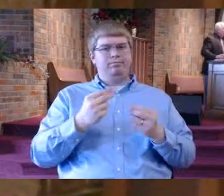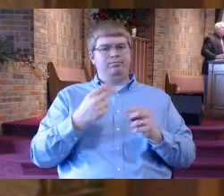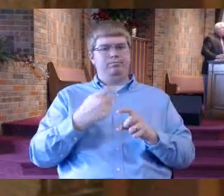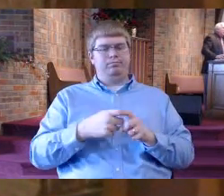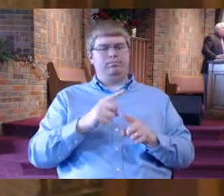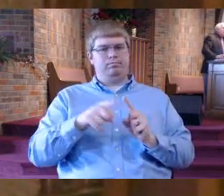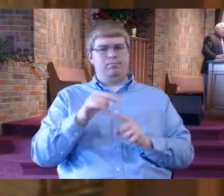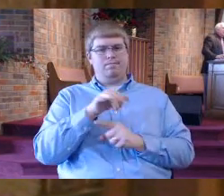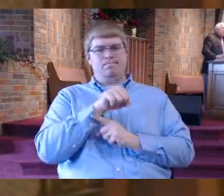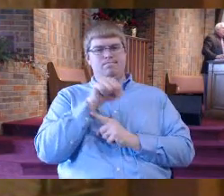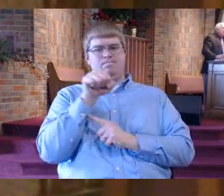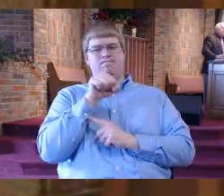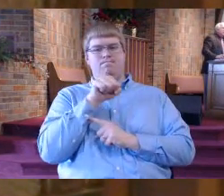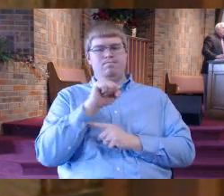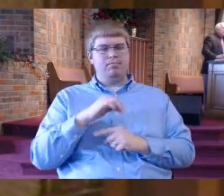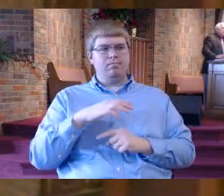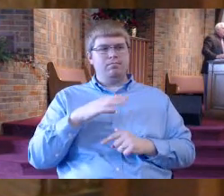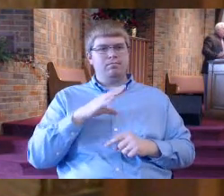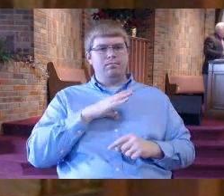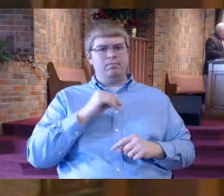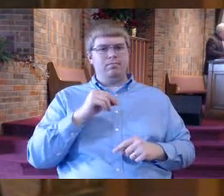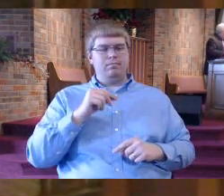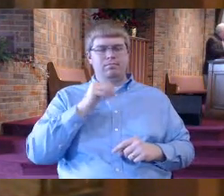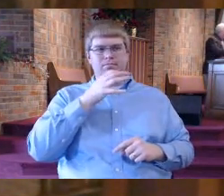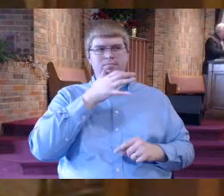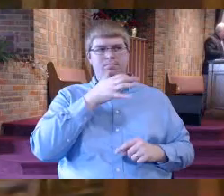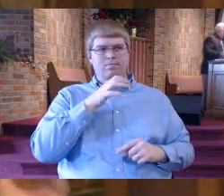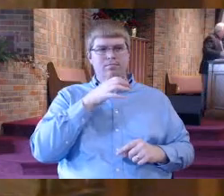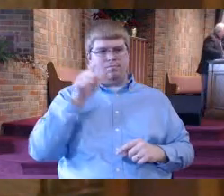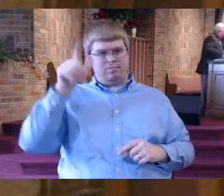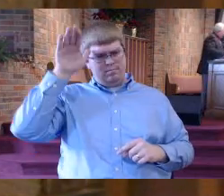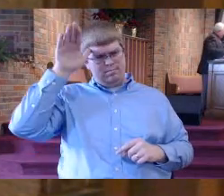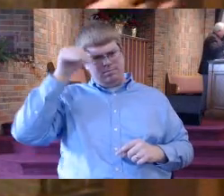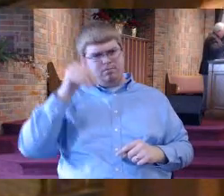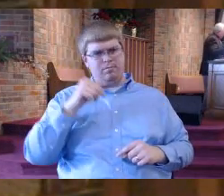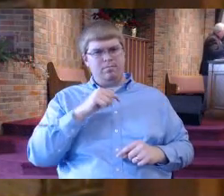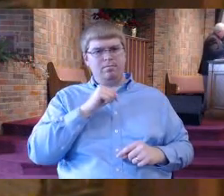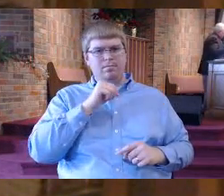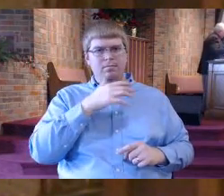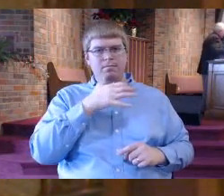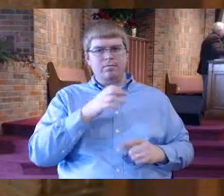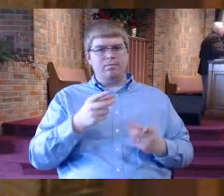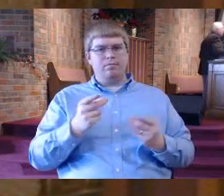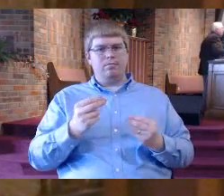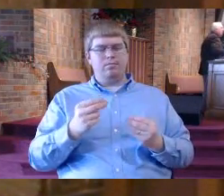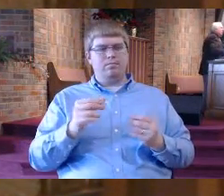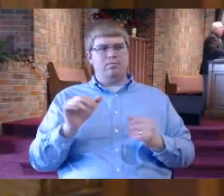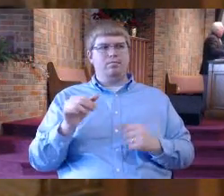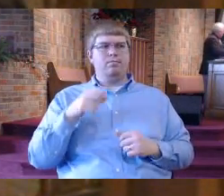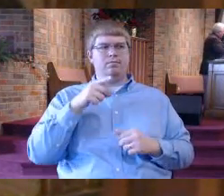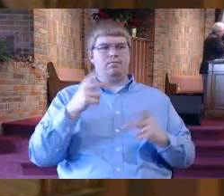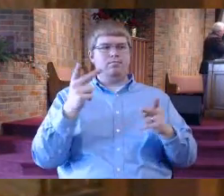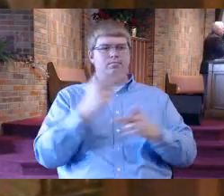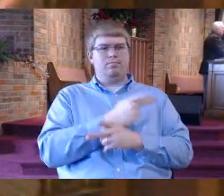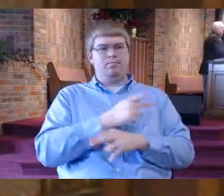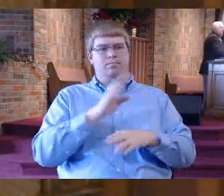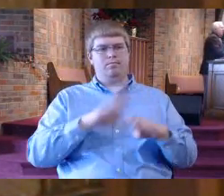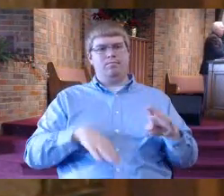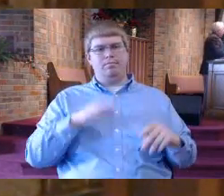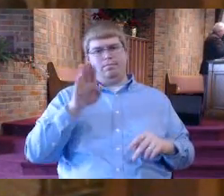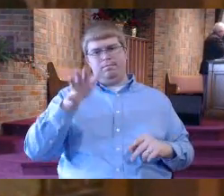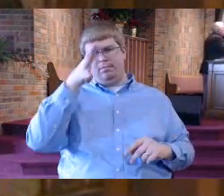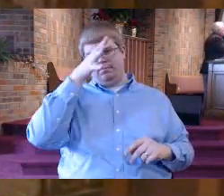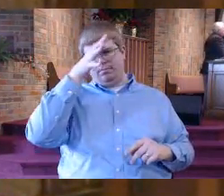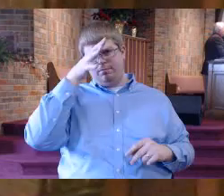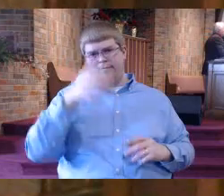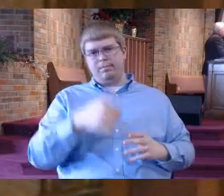did worse than their fathers. You see, God, when he looked at the Old Testament world and he saw these people, he saw Israel